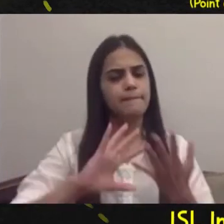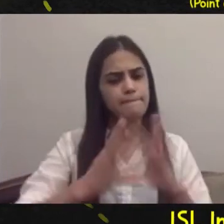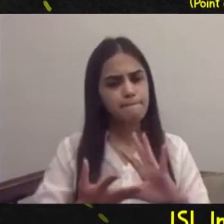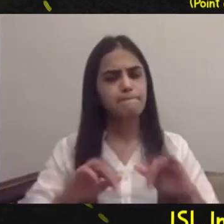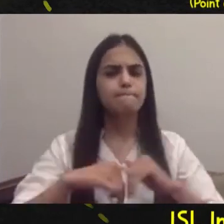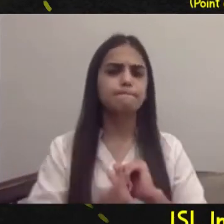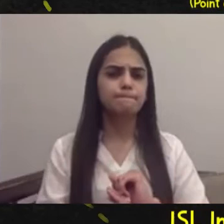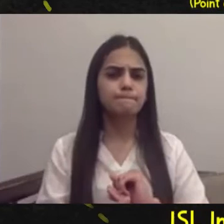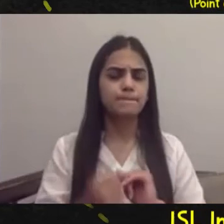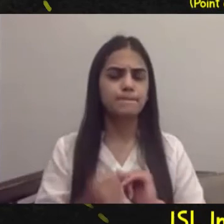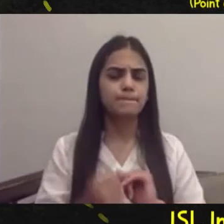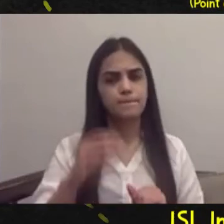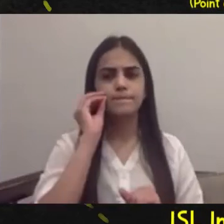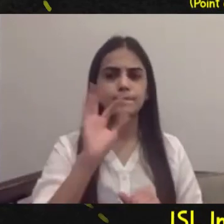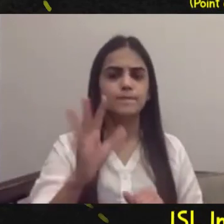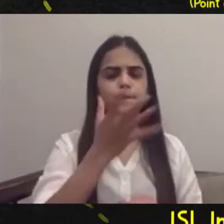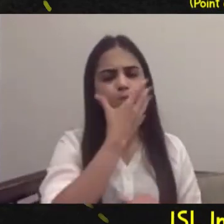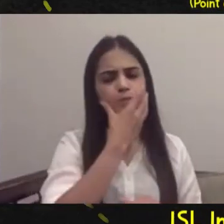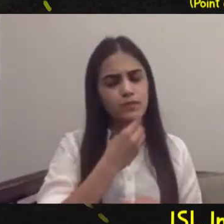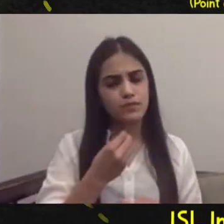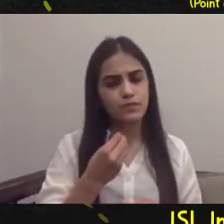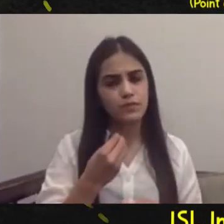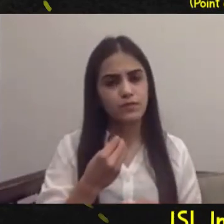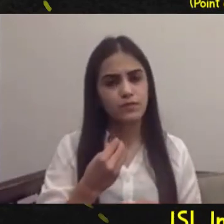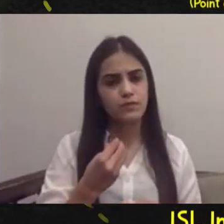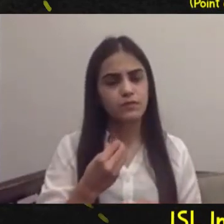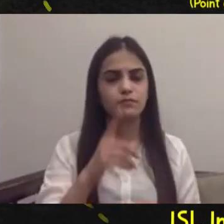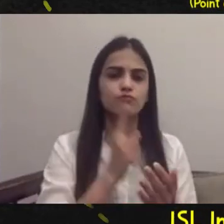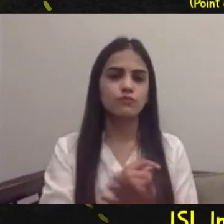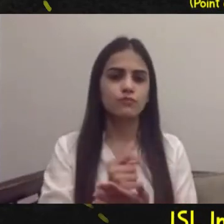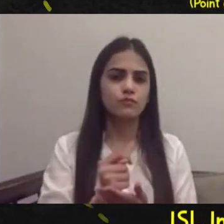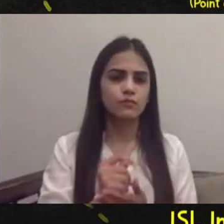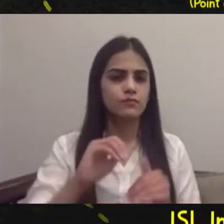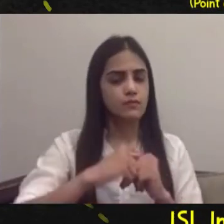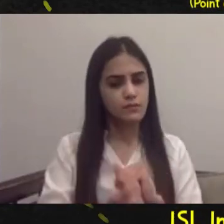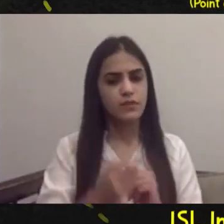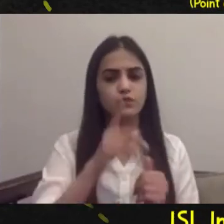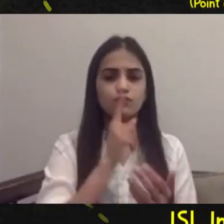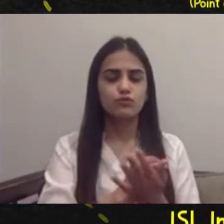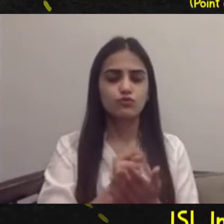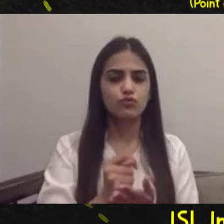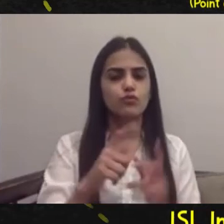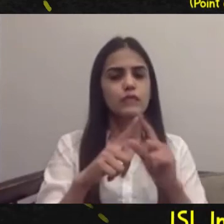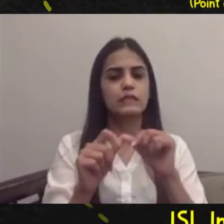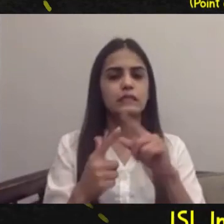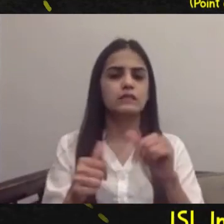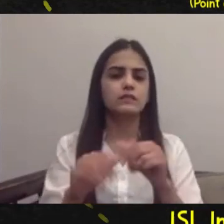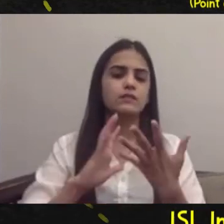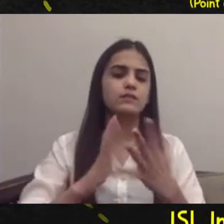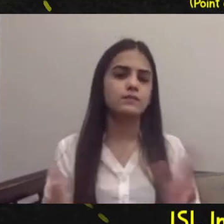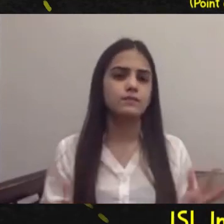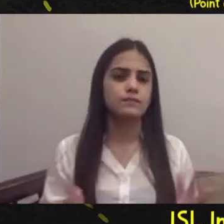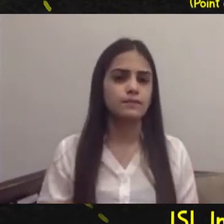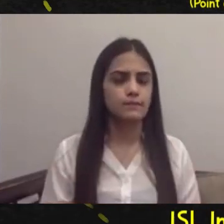the information is beautiful team says, juicy. How do we make it juicy data? I wanted to leave you